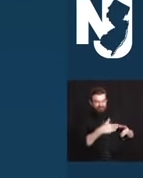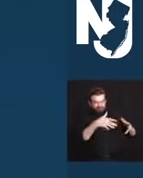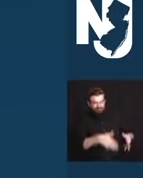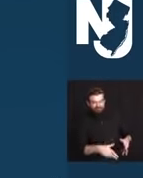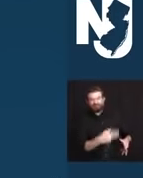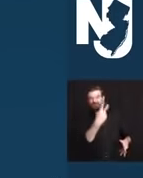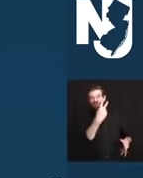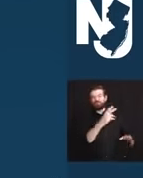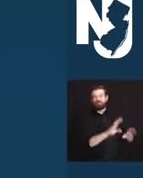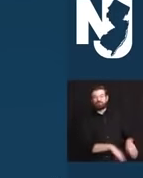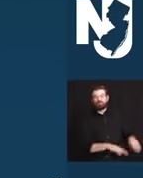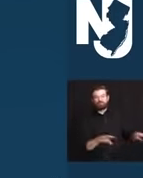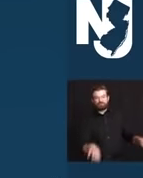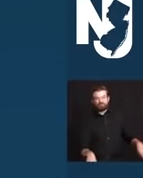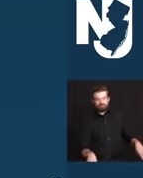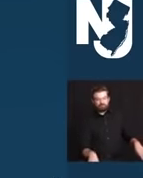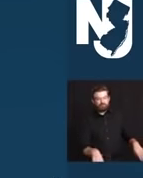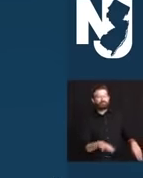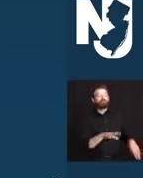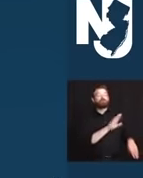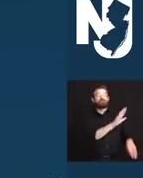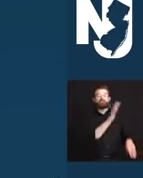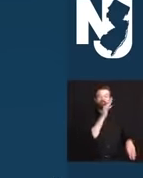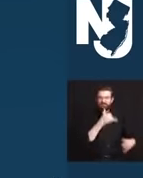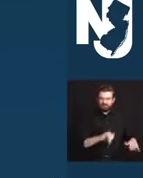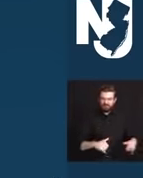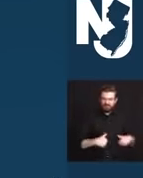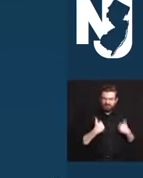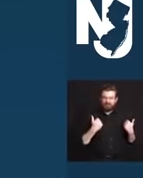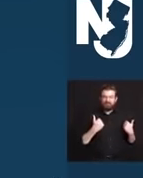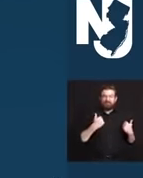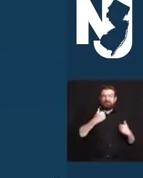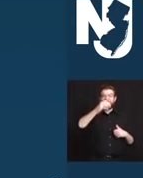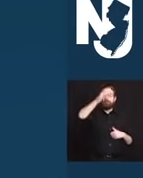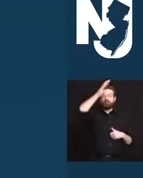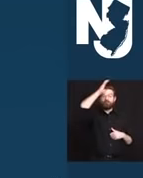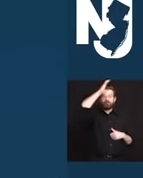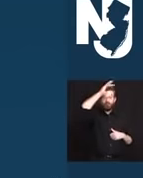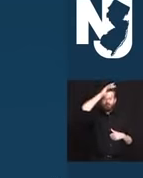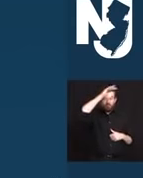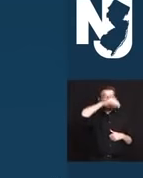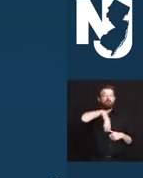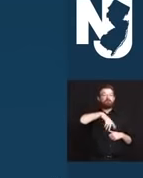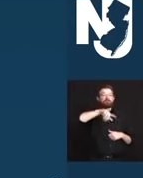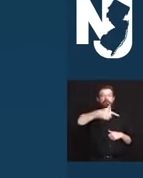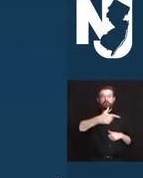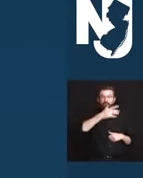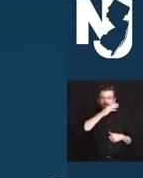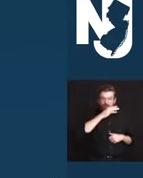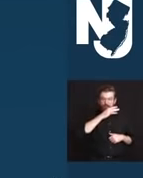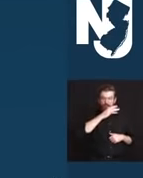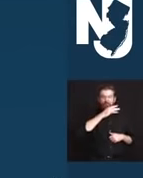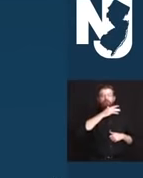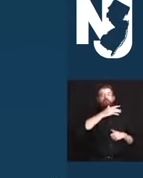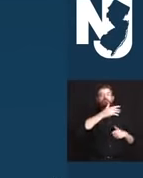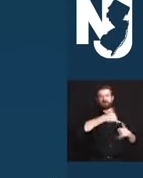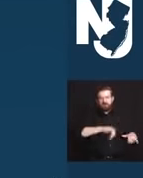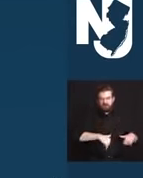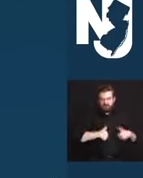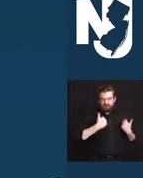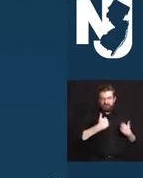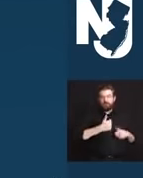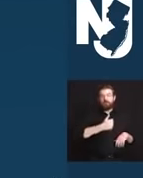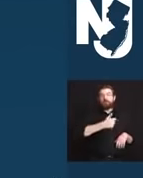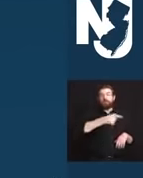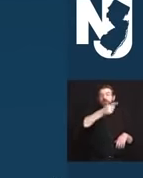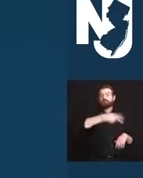survived by his mom, Philippa, and his father and stepmother, Kenneth and Marilyn, his half-sister, Rosanna, and